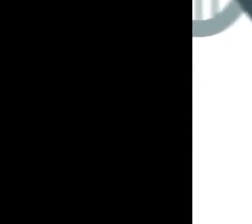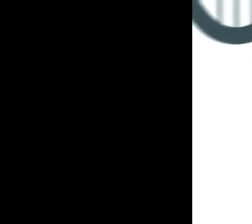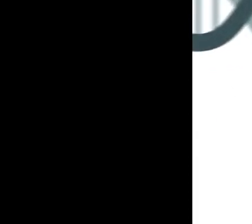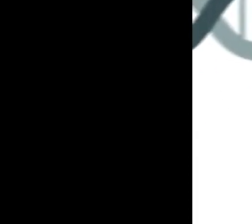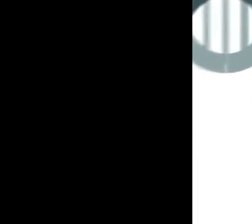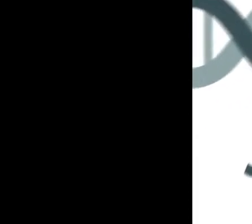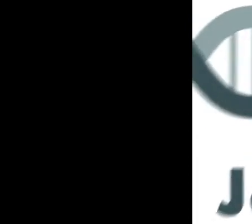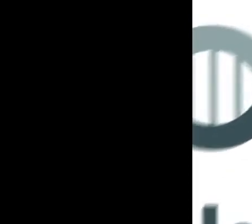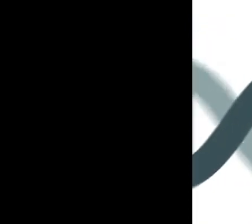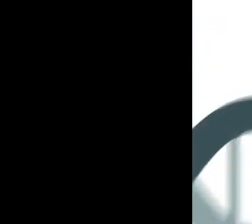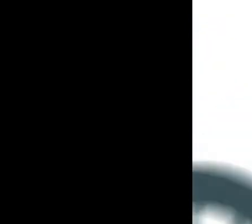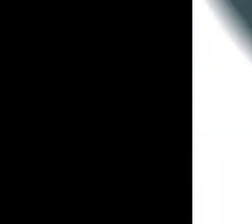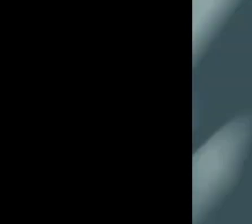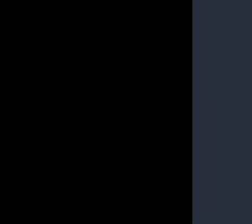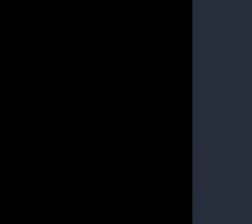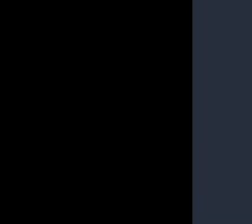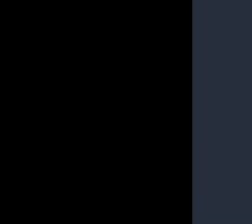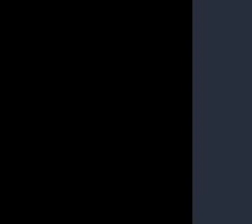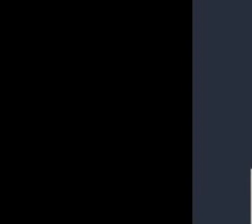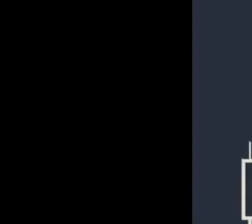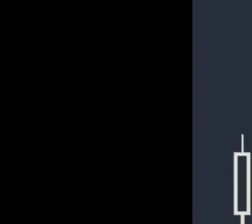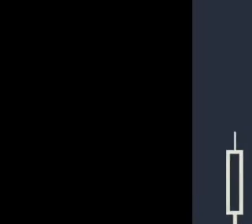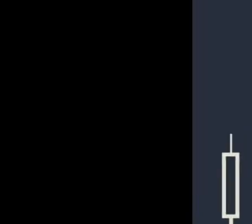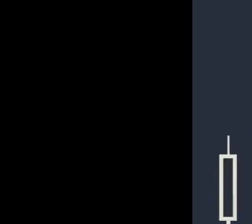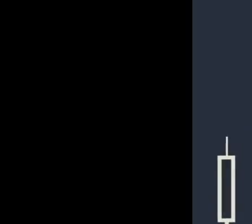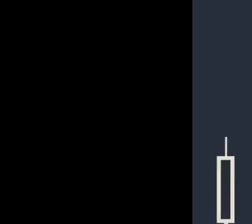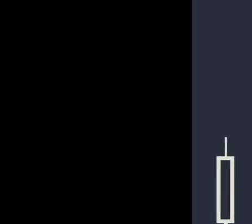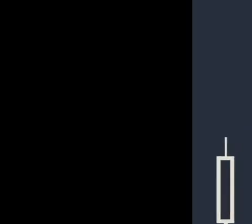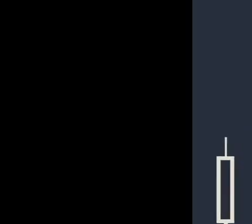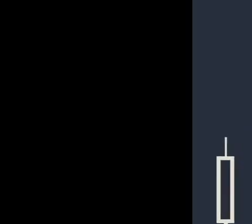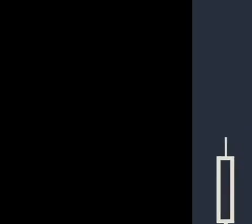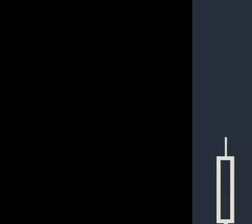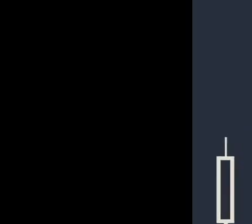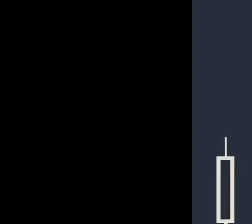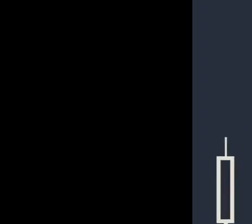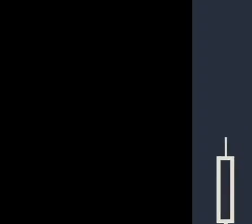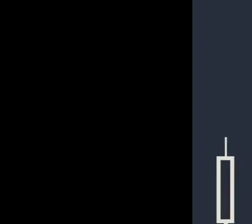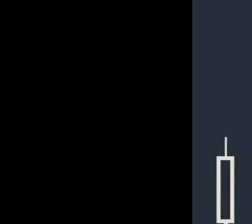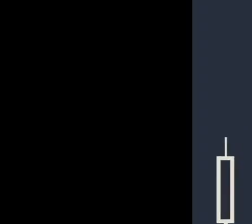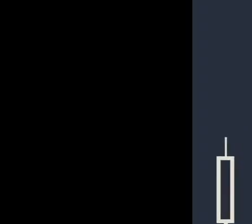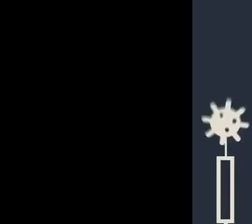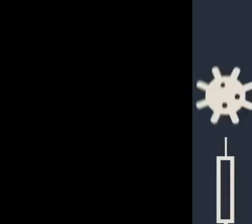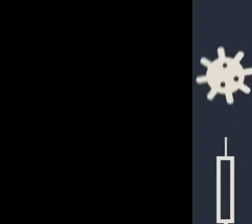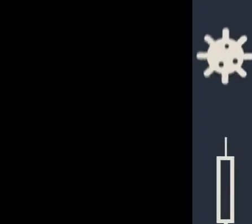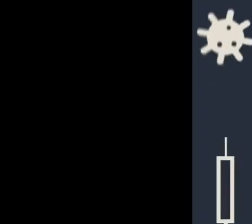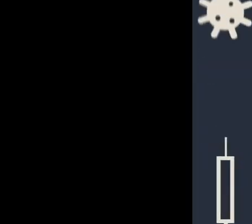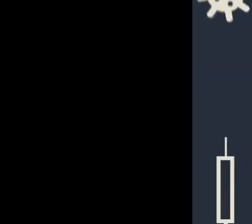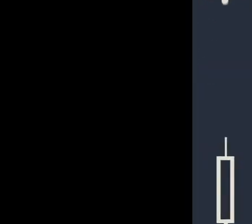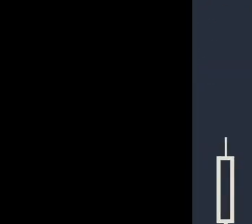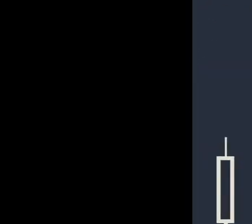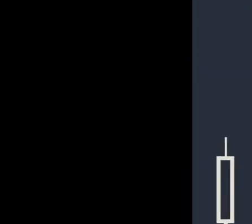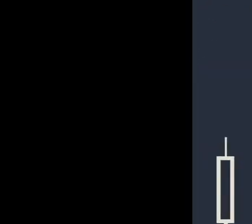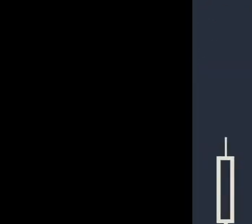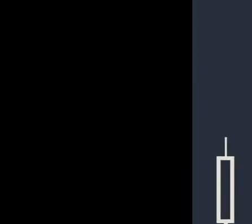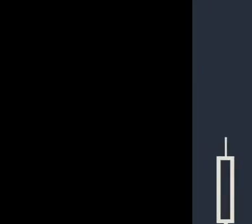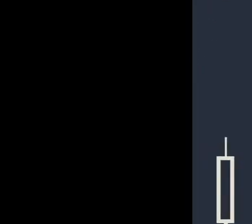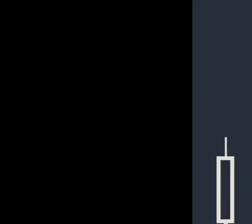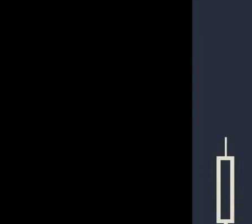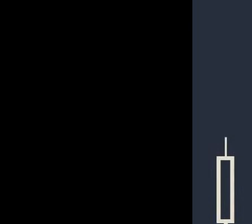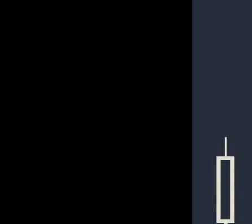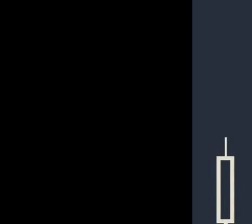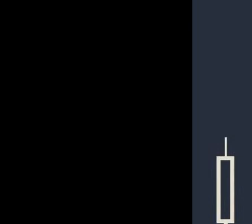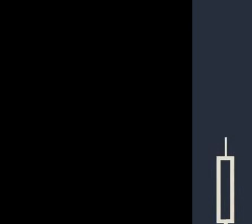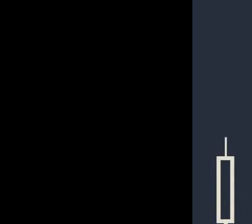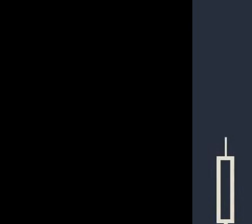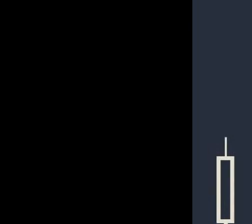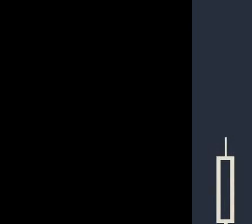on finding potential vaccines. With more than 150 in development worldwide, scientists are using current approaches like using whole